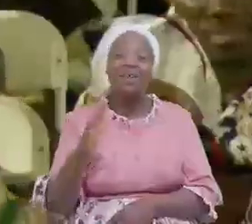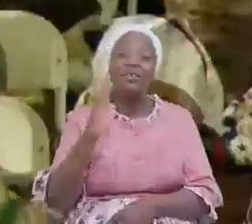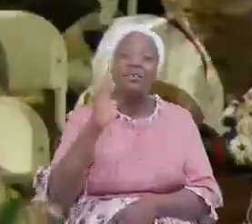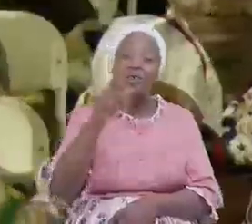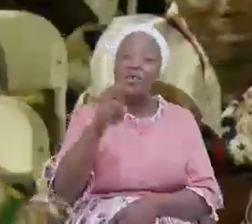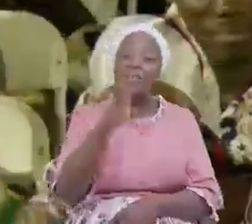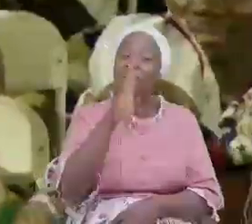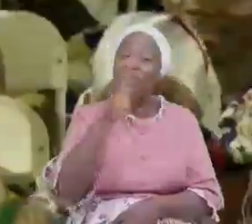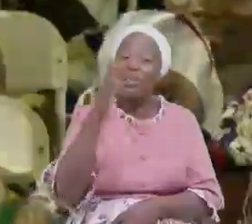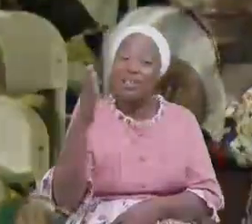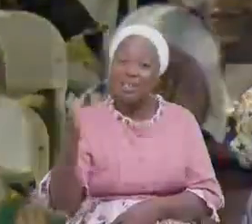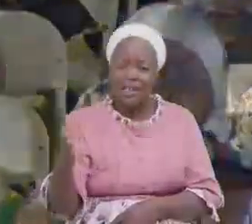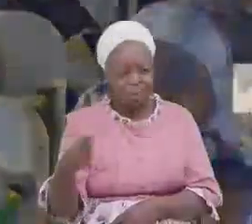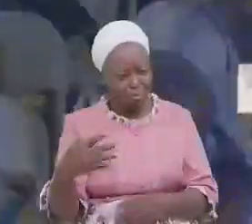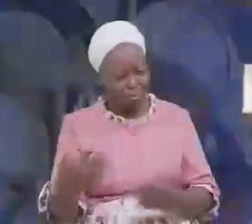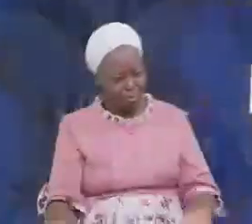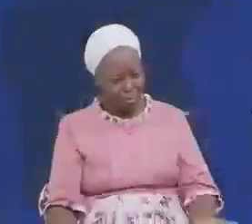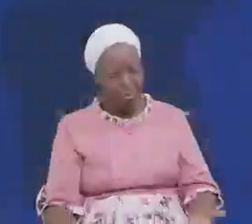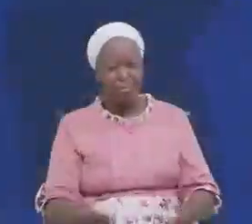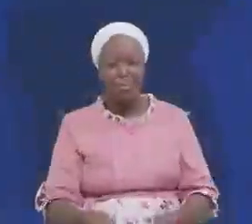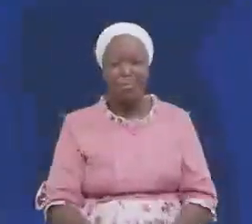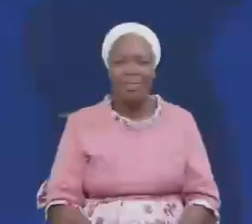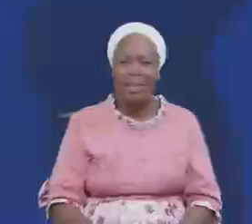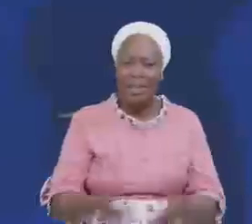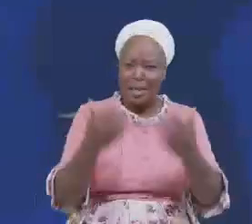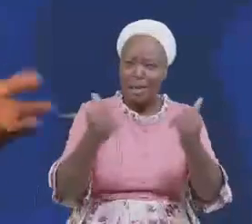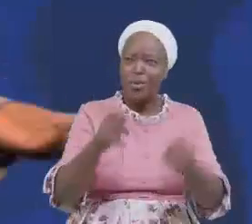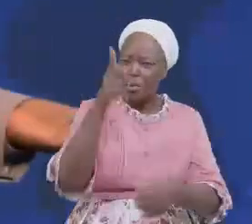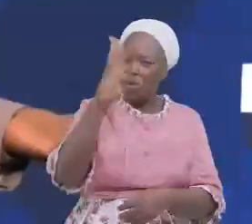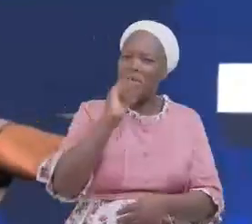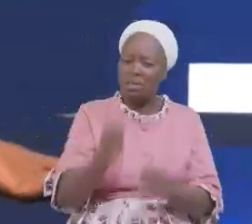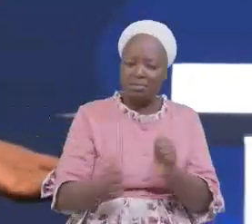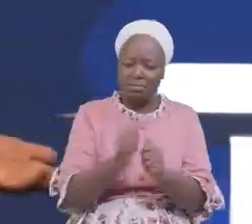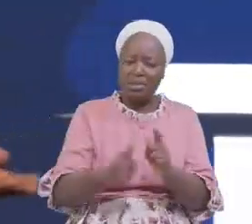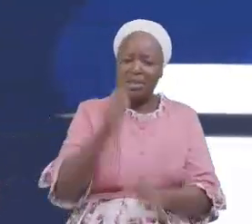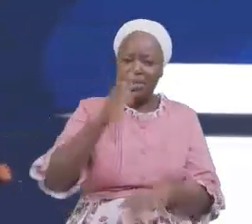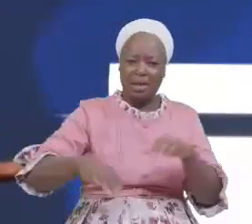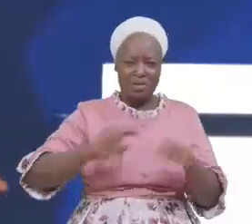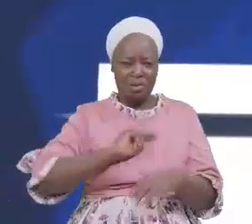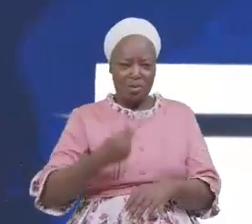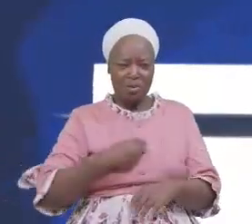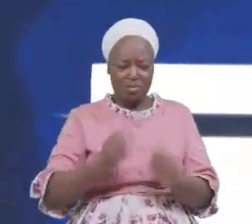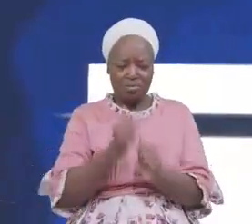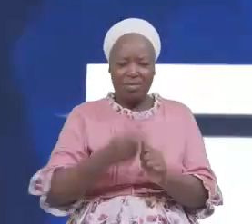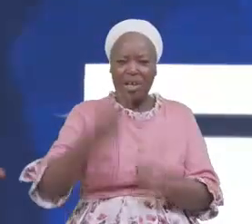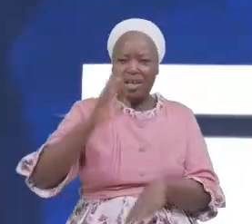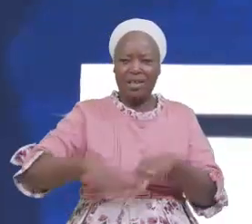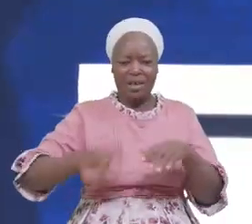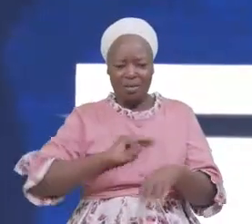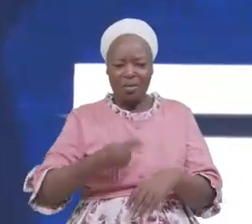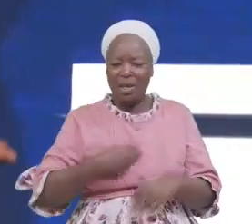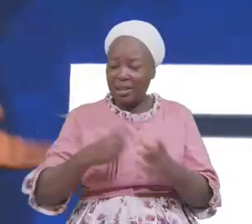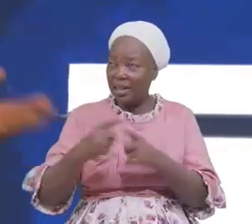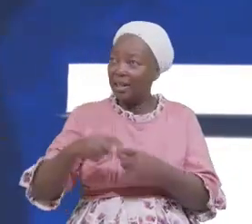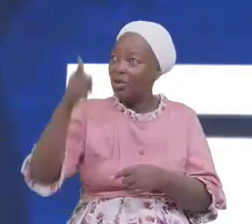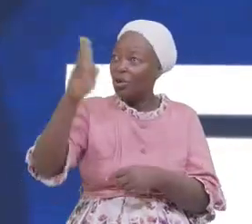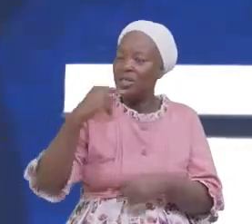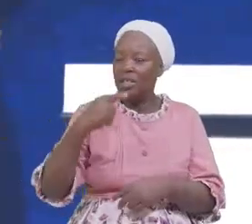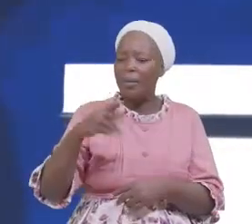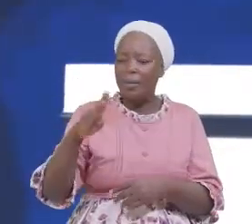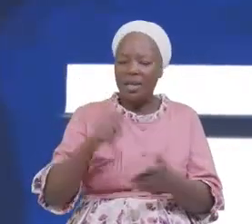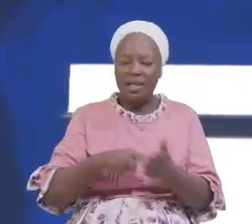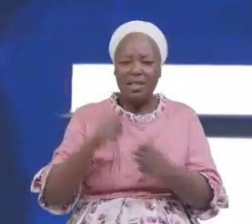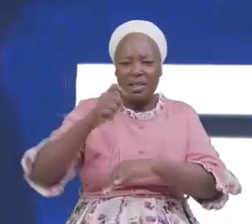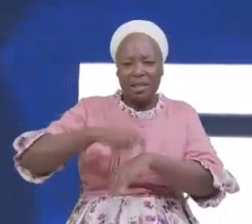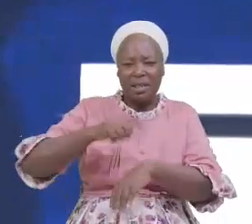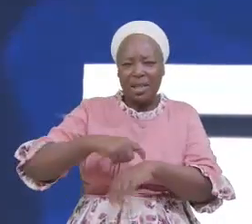us, higher than us. And he said, by this time next year, I'll visit you and give you the